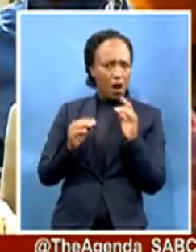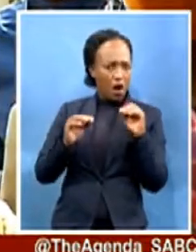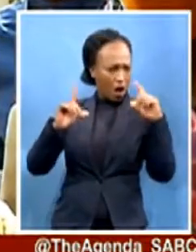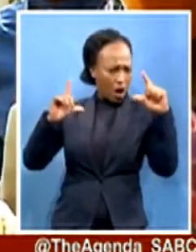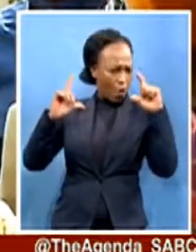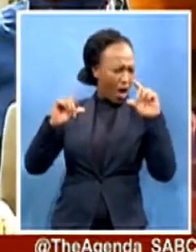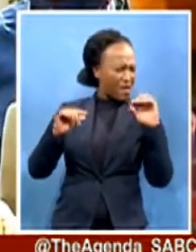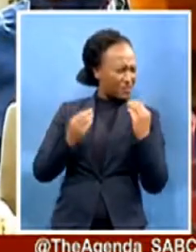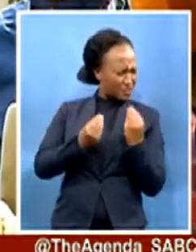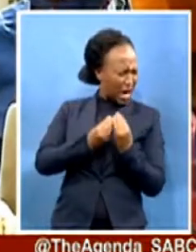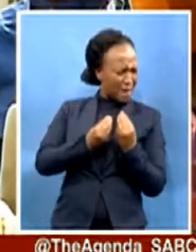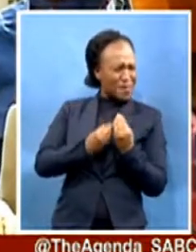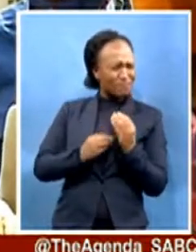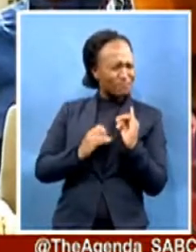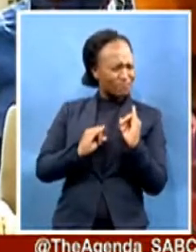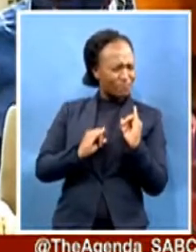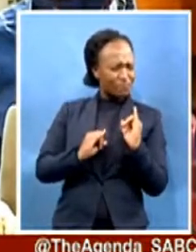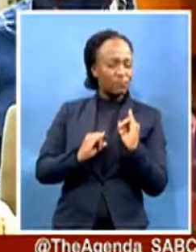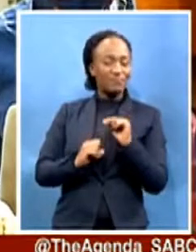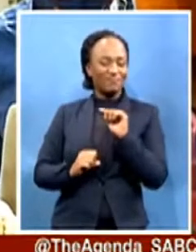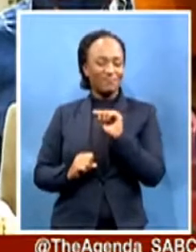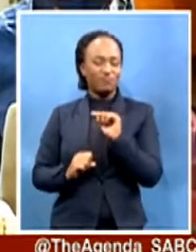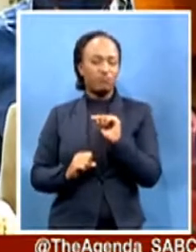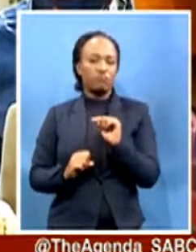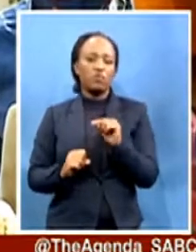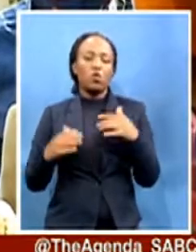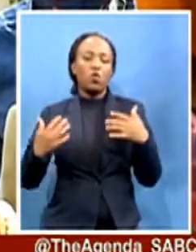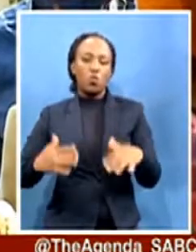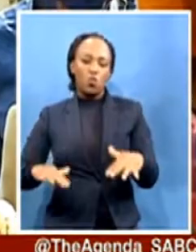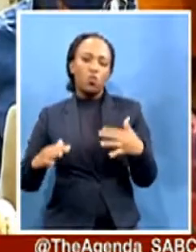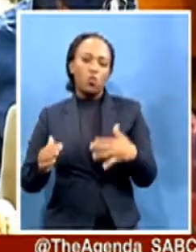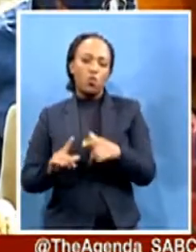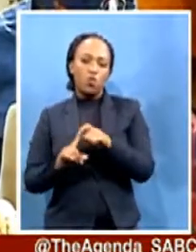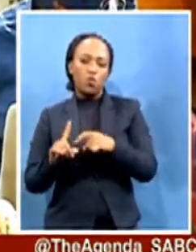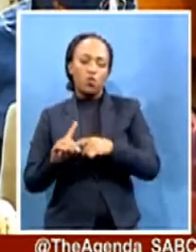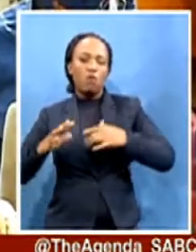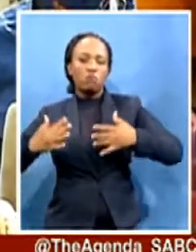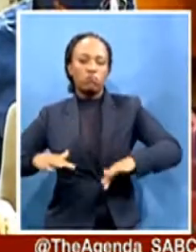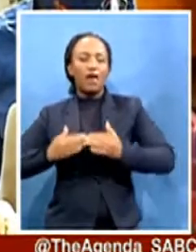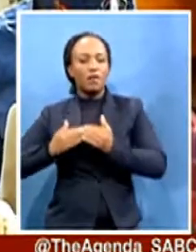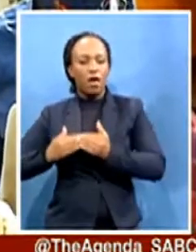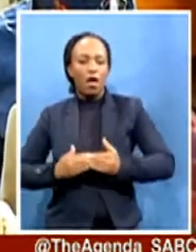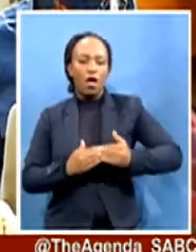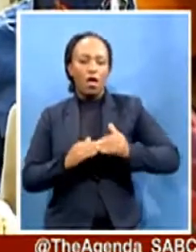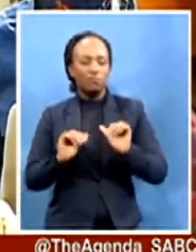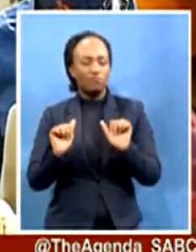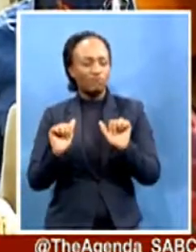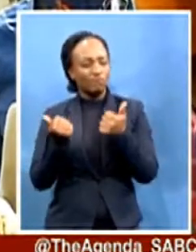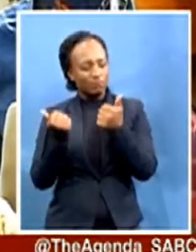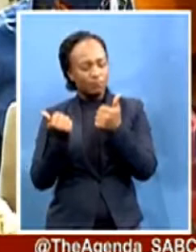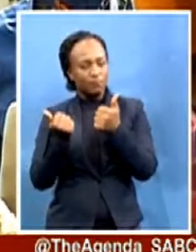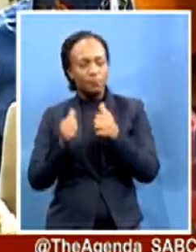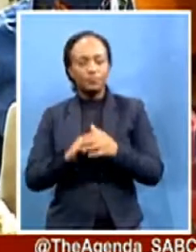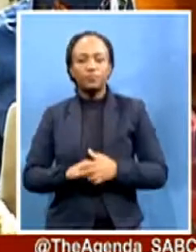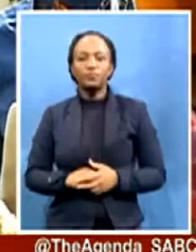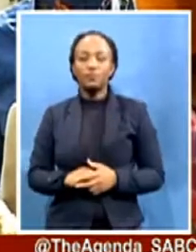an ultimate indication of the highest point of care. The fact that they walked